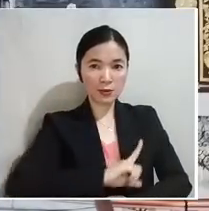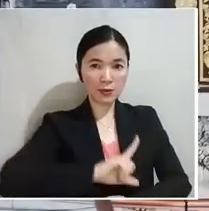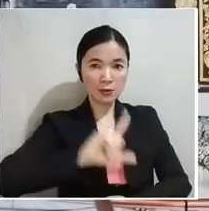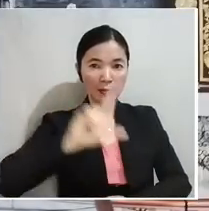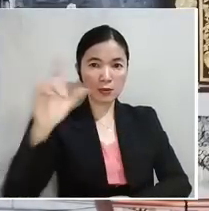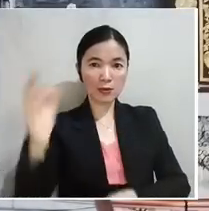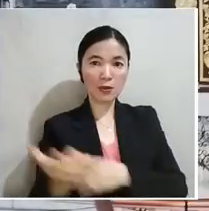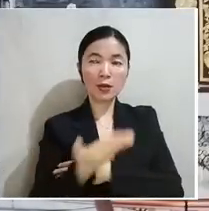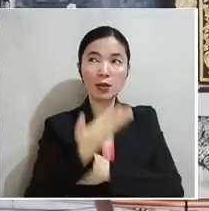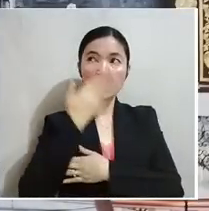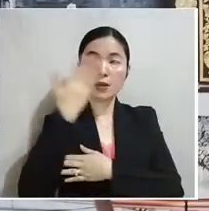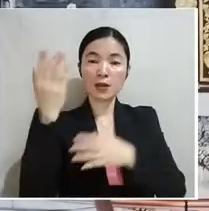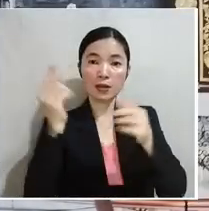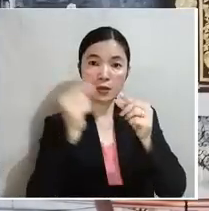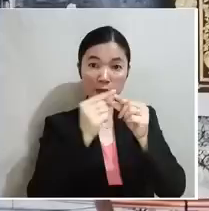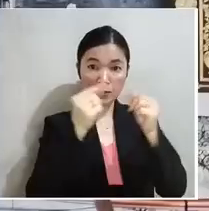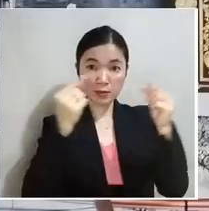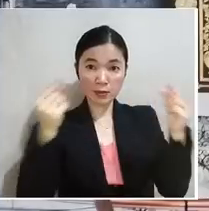love,